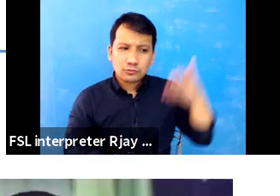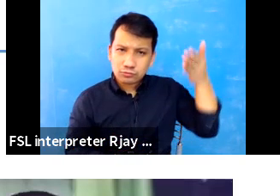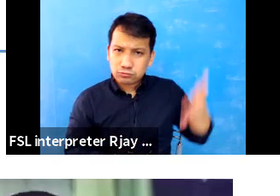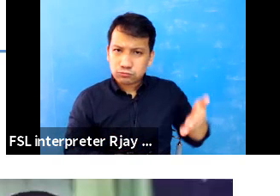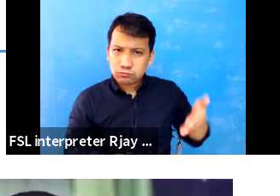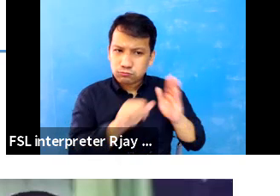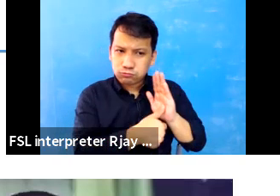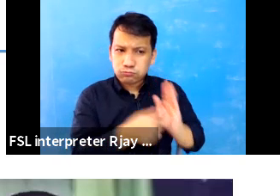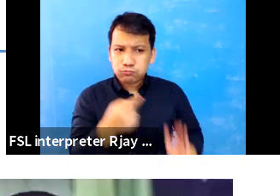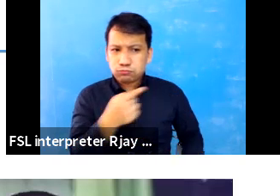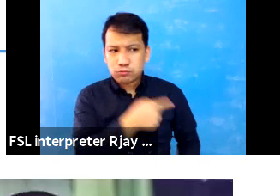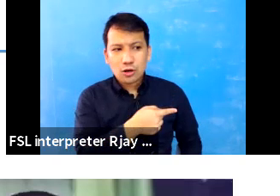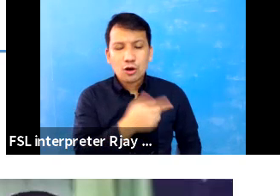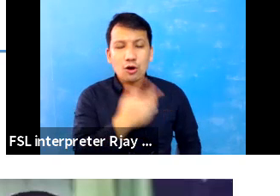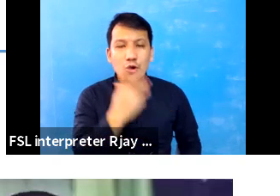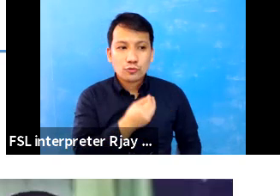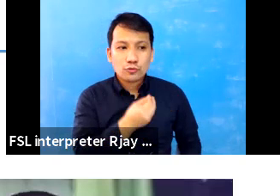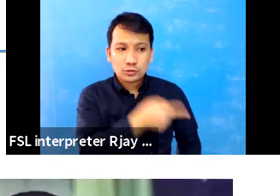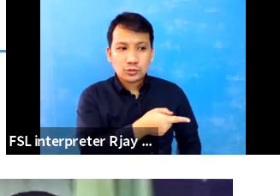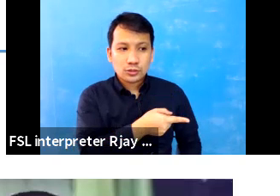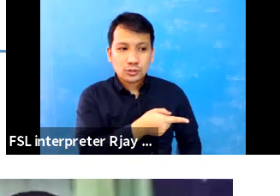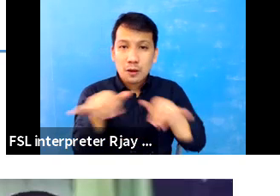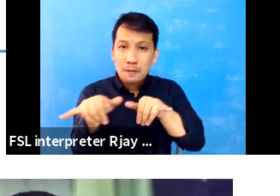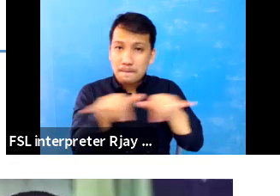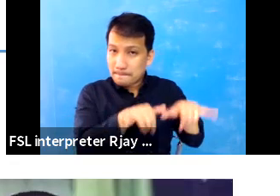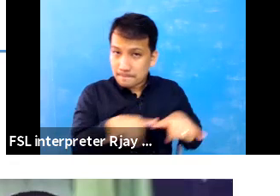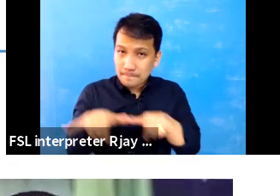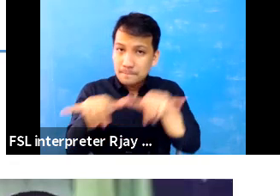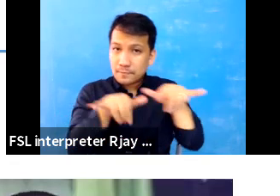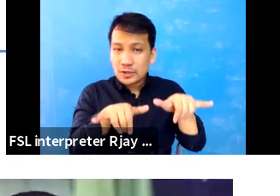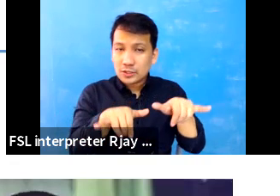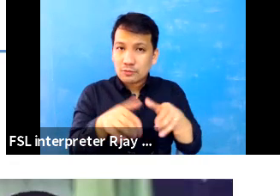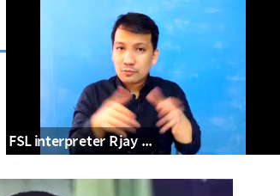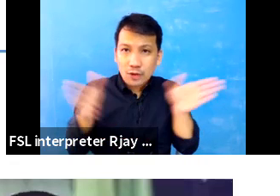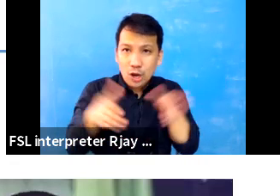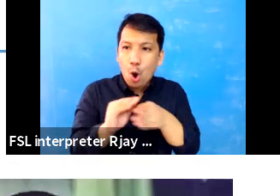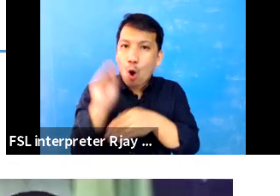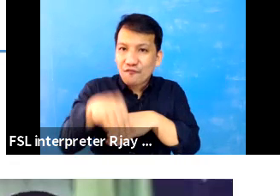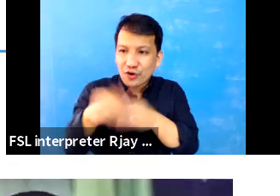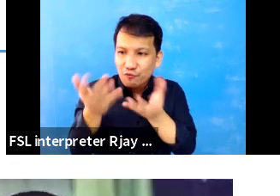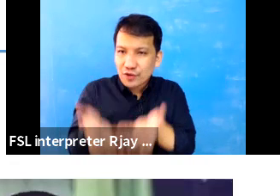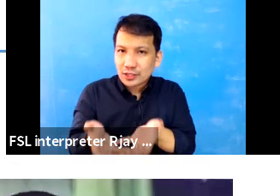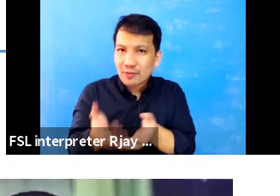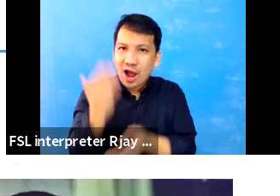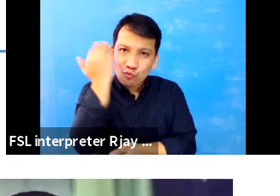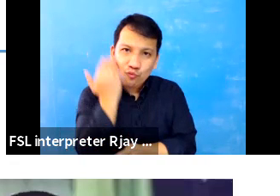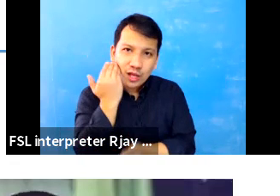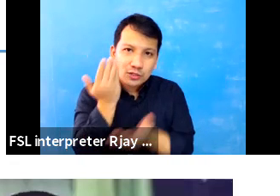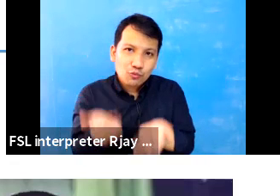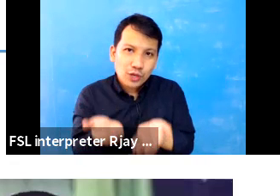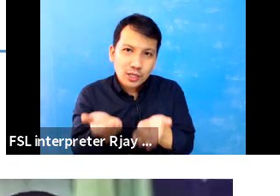indicated. And these are essentially the measures of underweight and overweight. There are many other